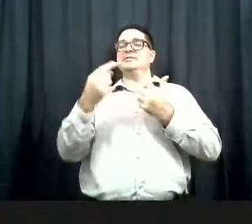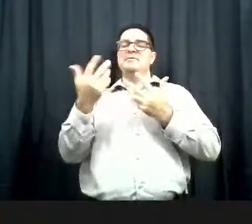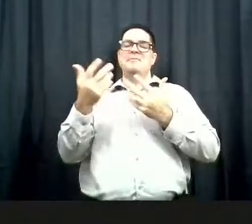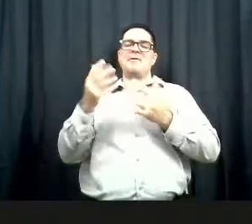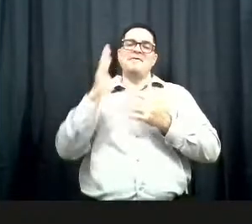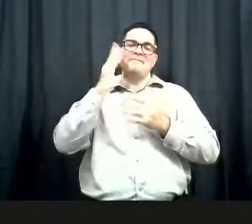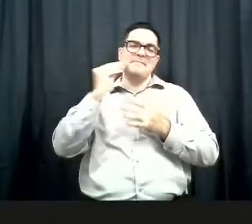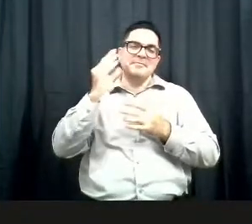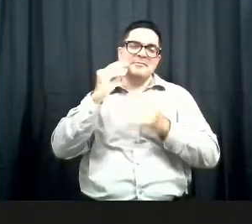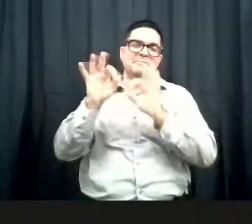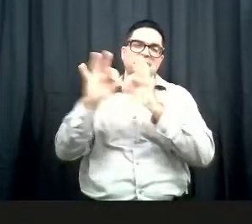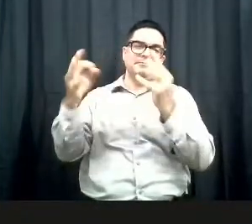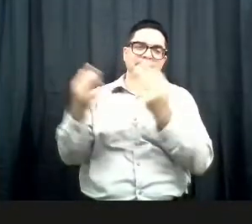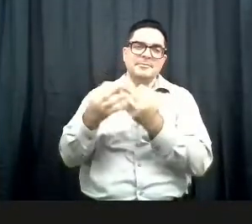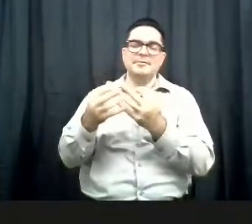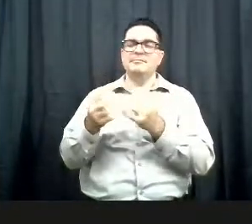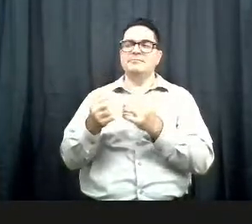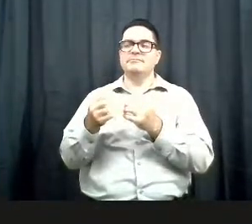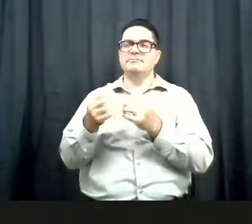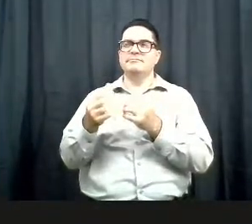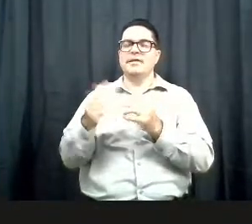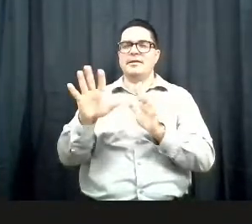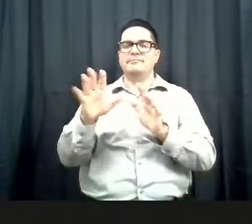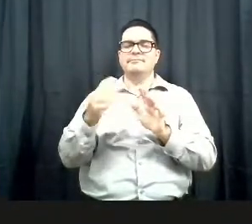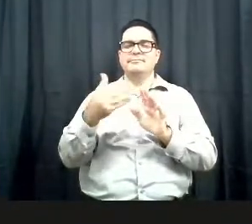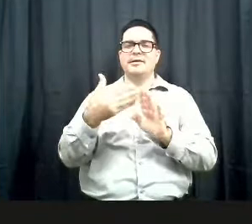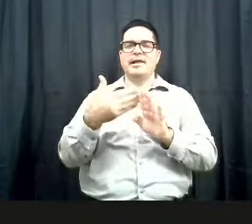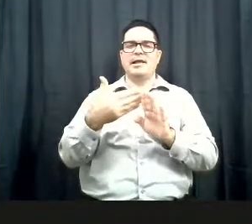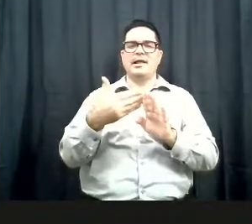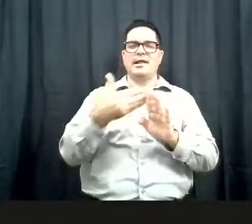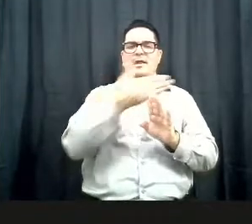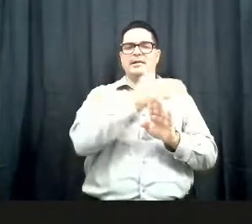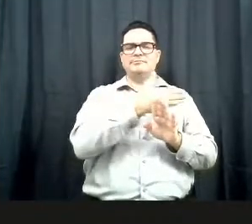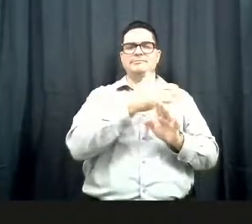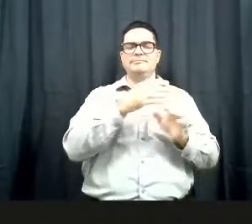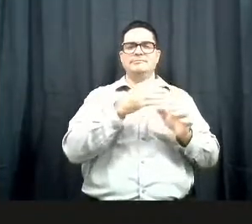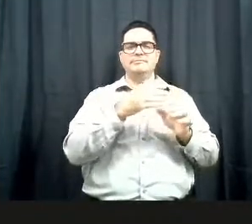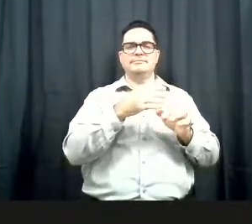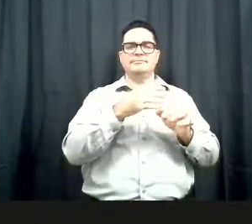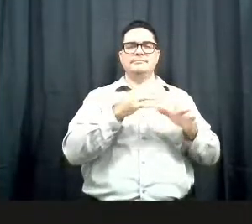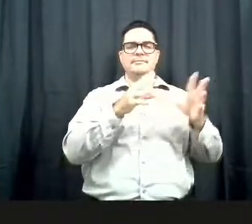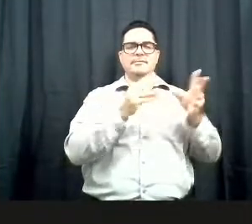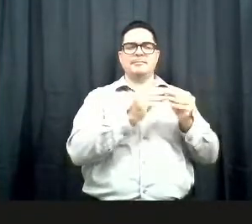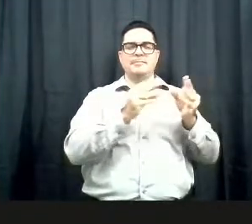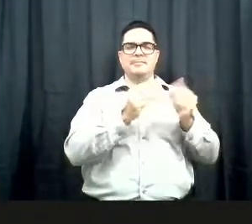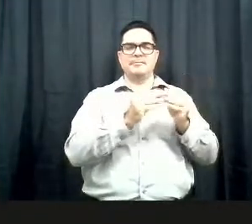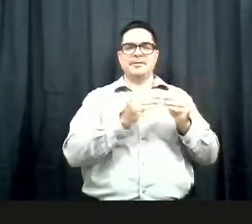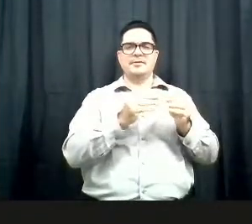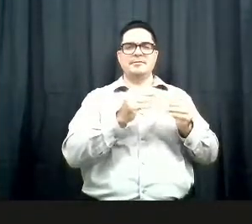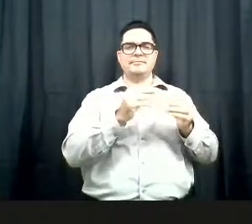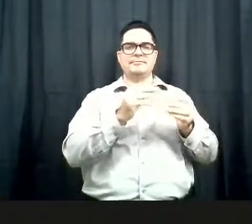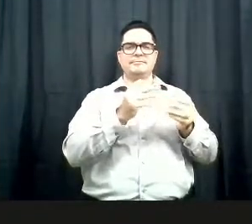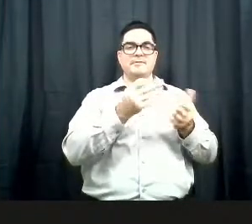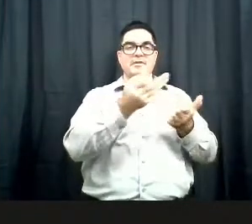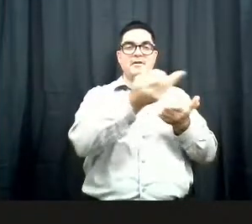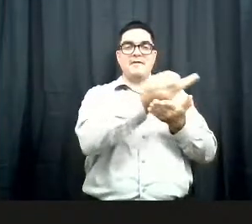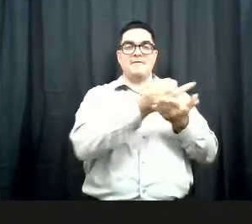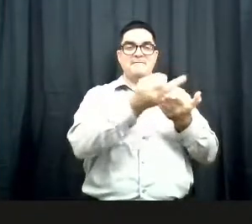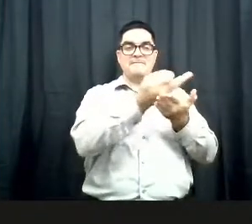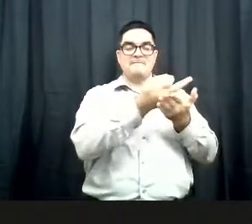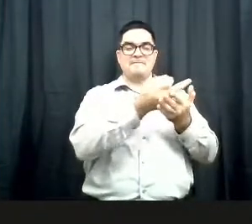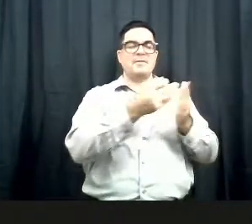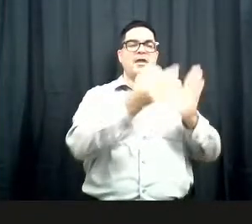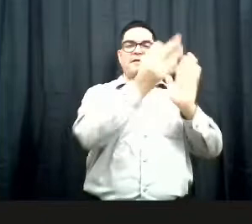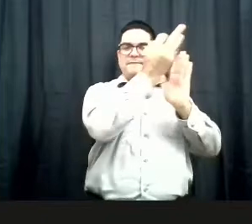we talked about it the last time, I think about a fiscal plan focused on, and I think of it as a little